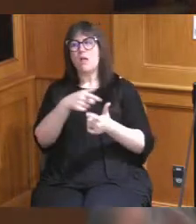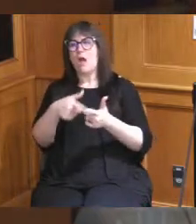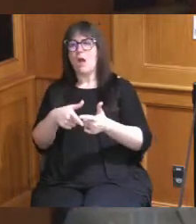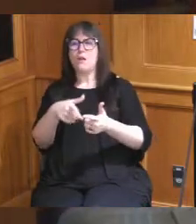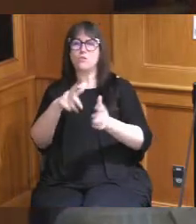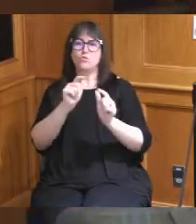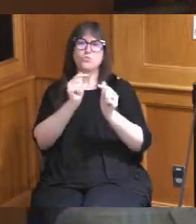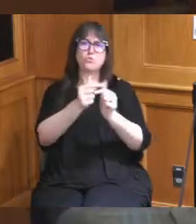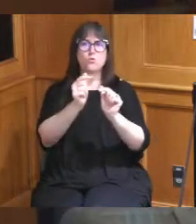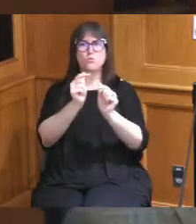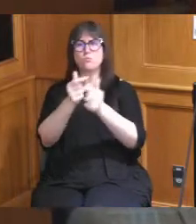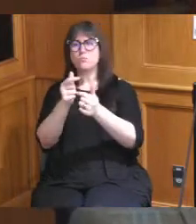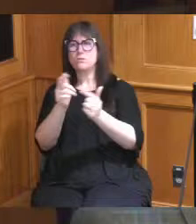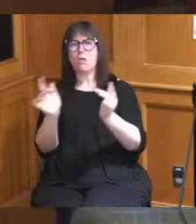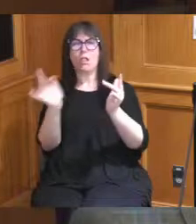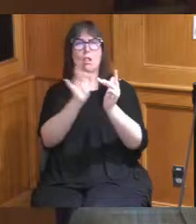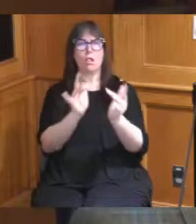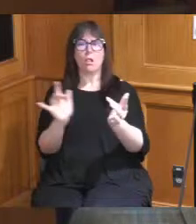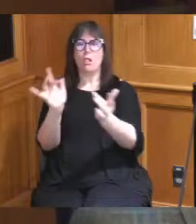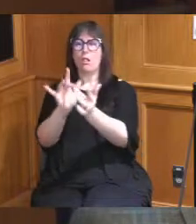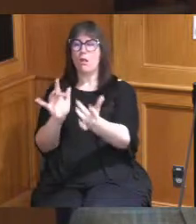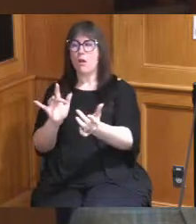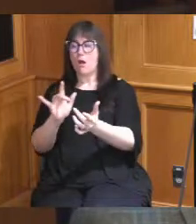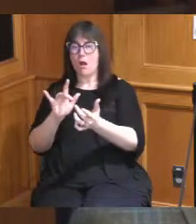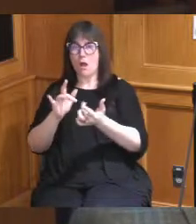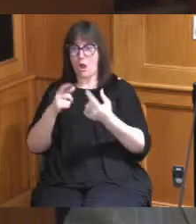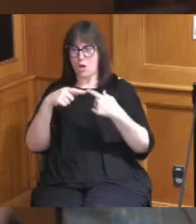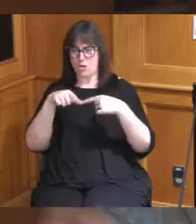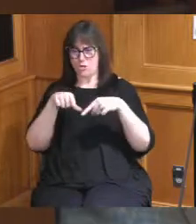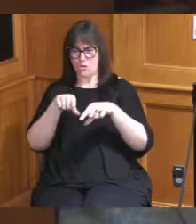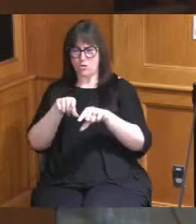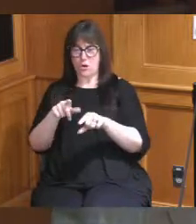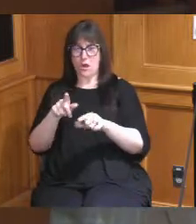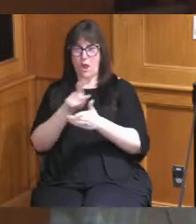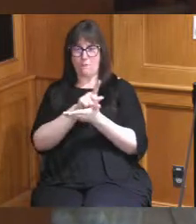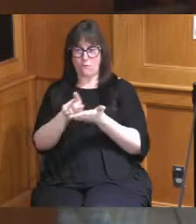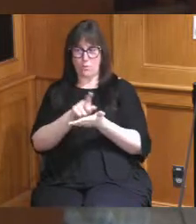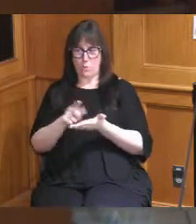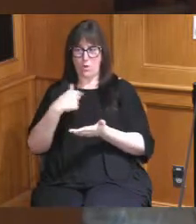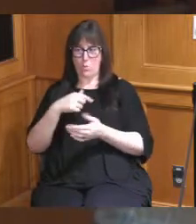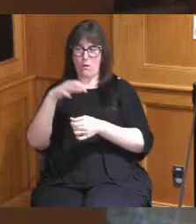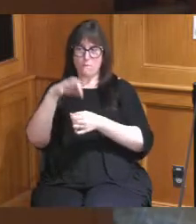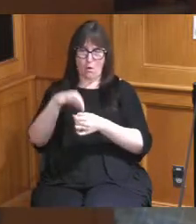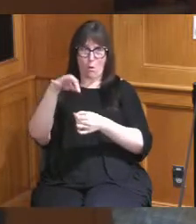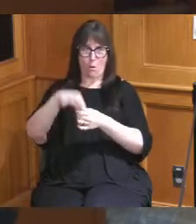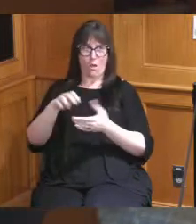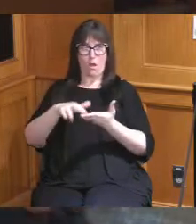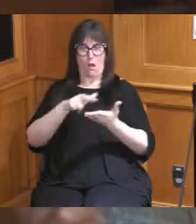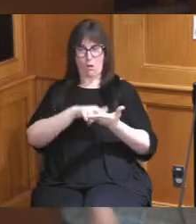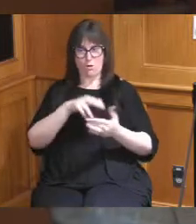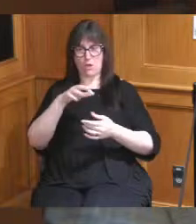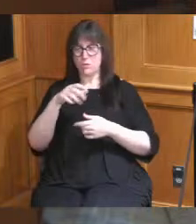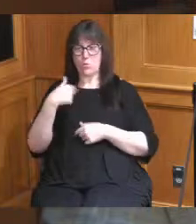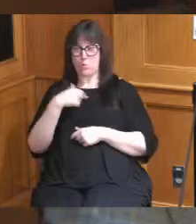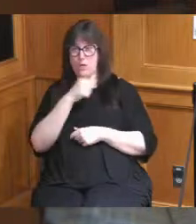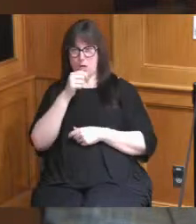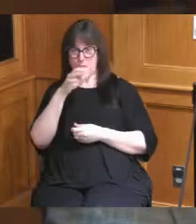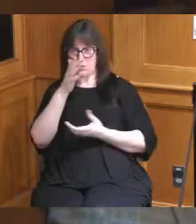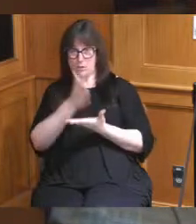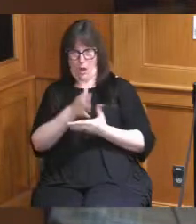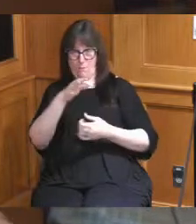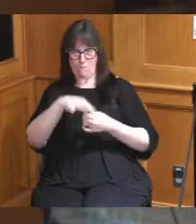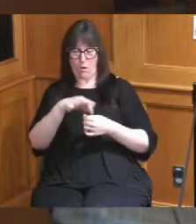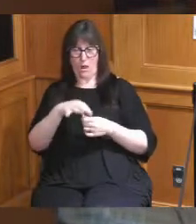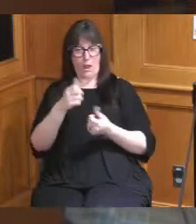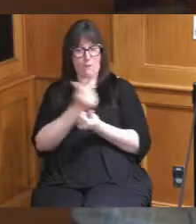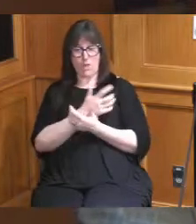these groups had to be. Now, while we're doing all this, every week we voting on contracts. We didn't stop voting. Contracts are